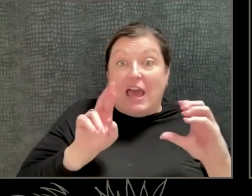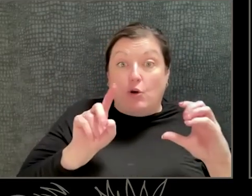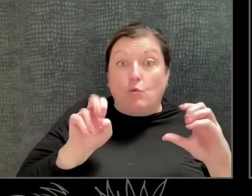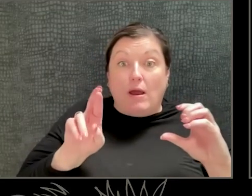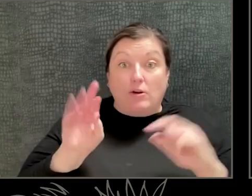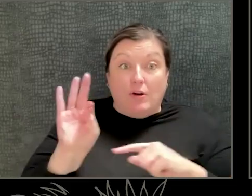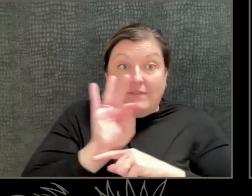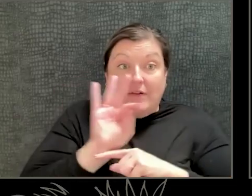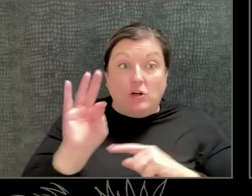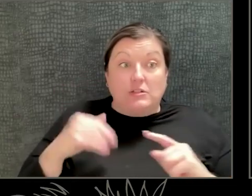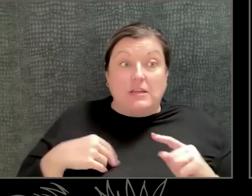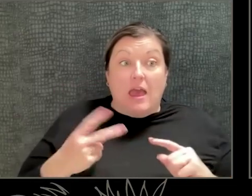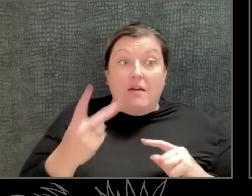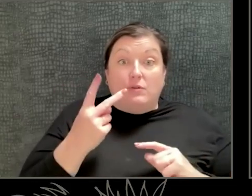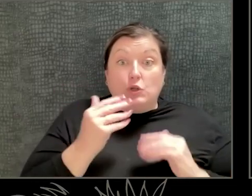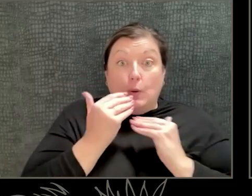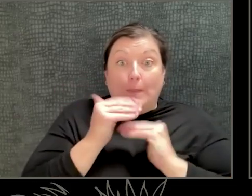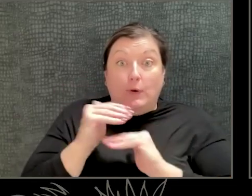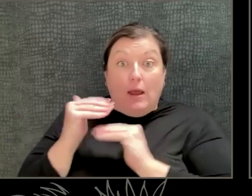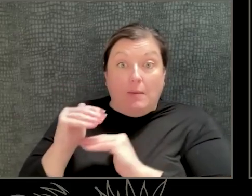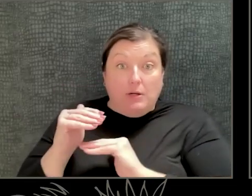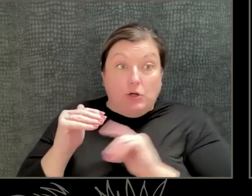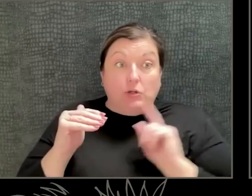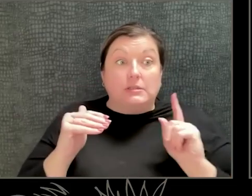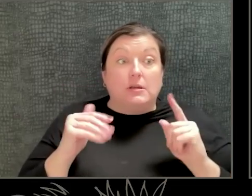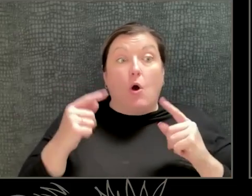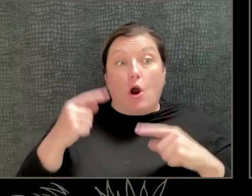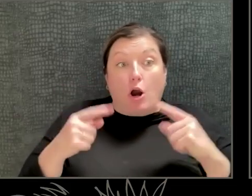two parameters, or two arguments we're passing in.